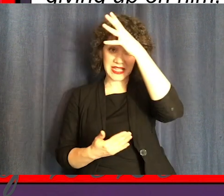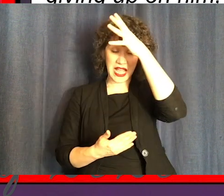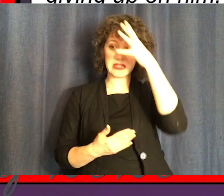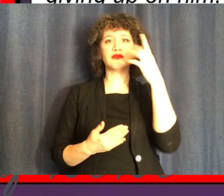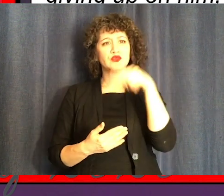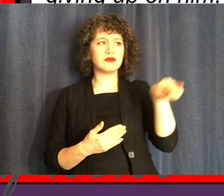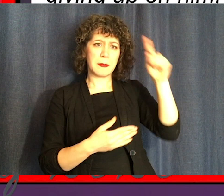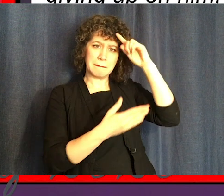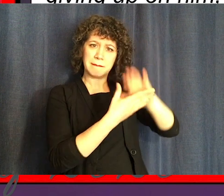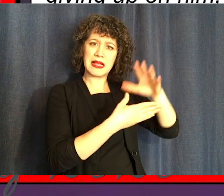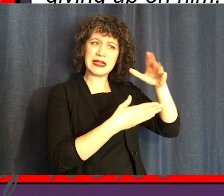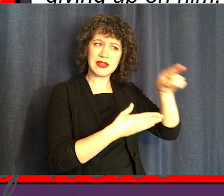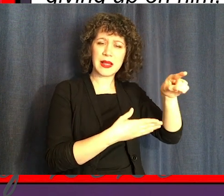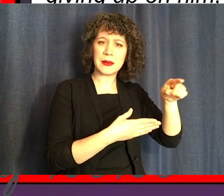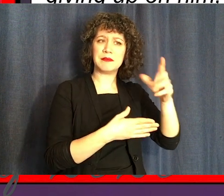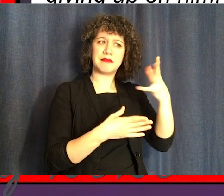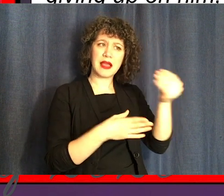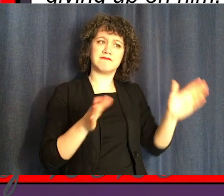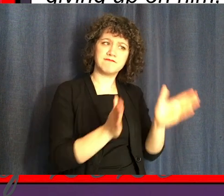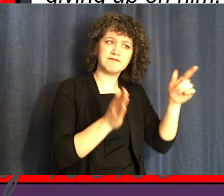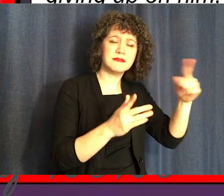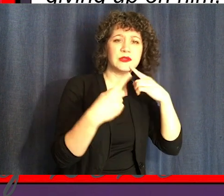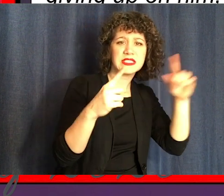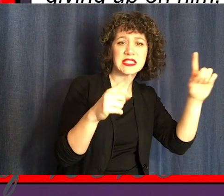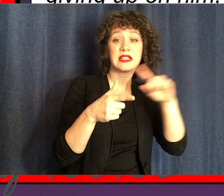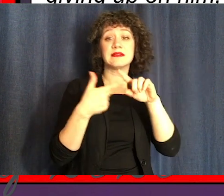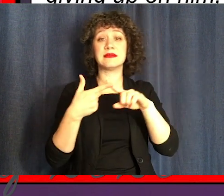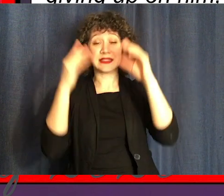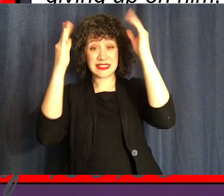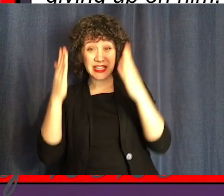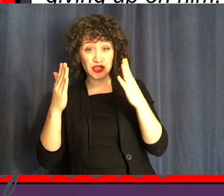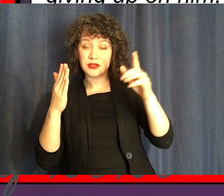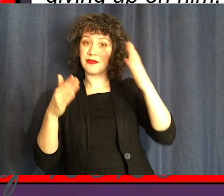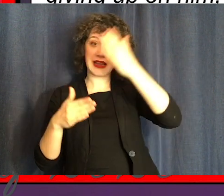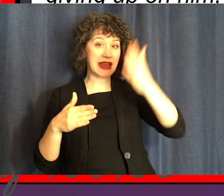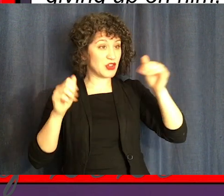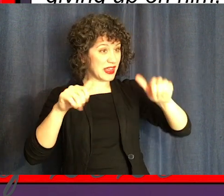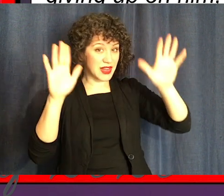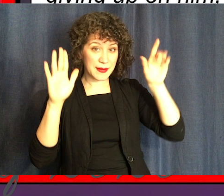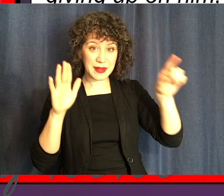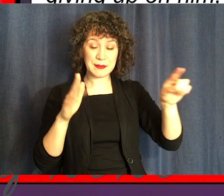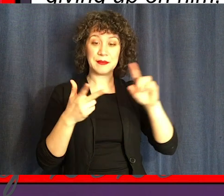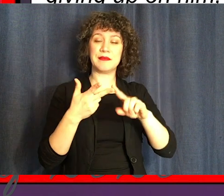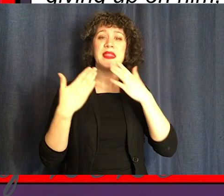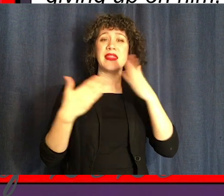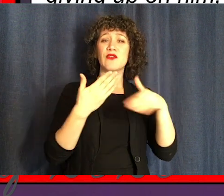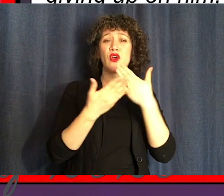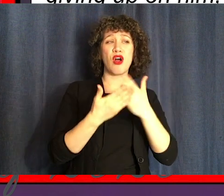his teachers for never giving up on him. And thank you to all of his friends for being a part of his life.